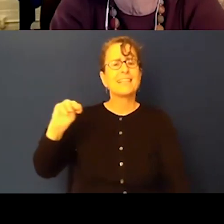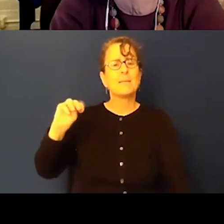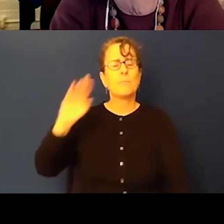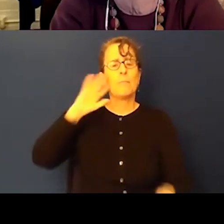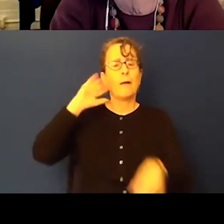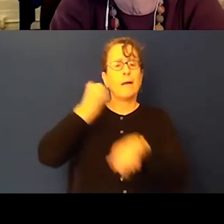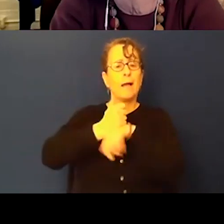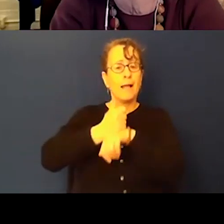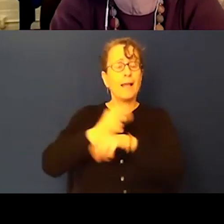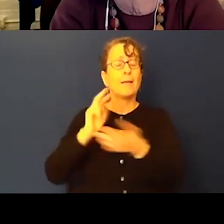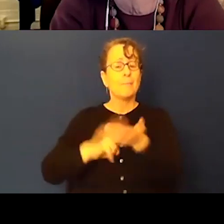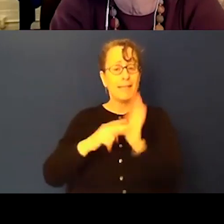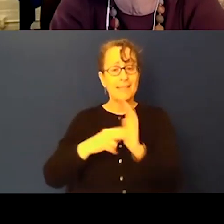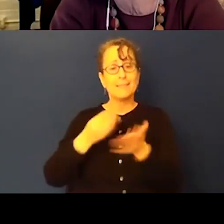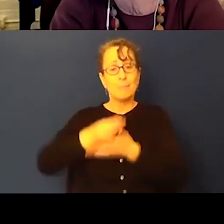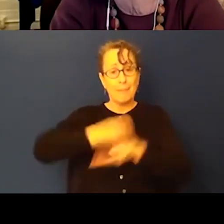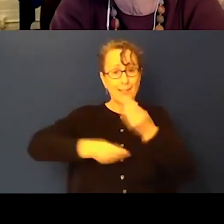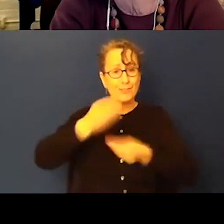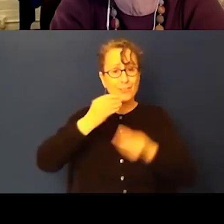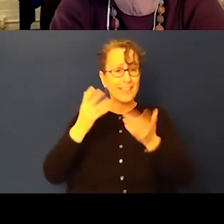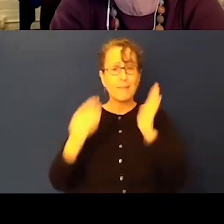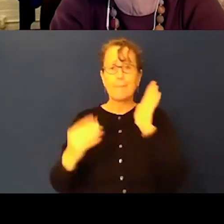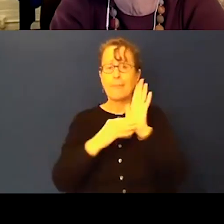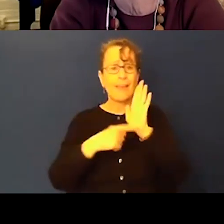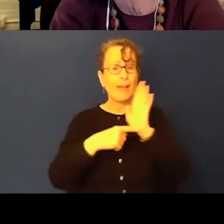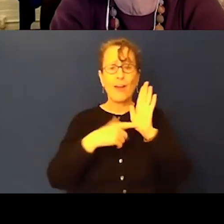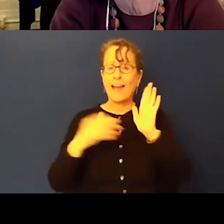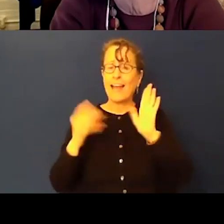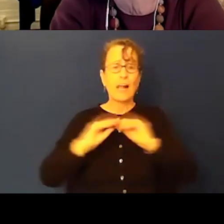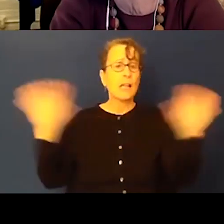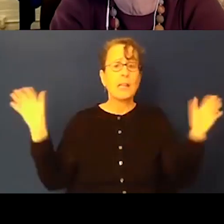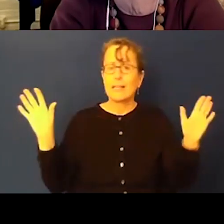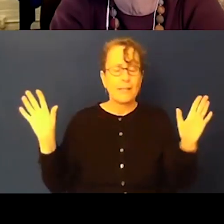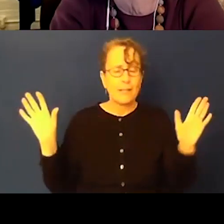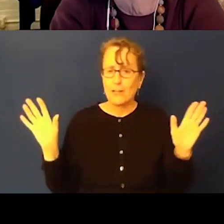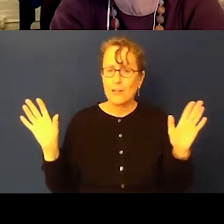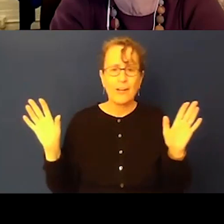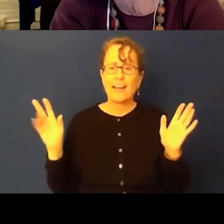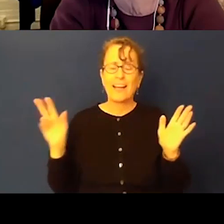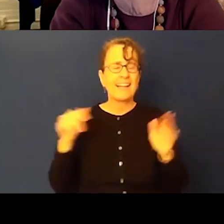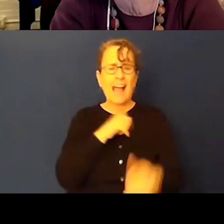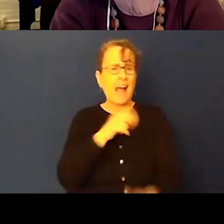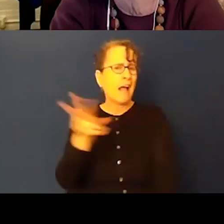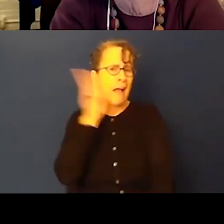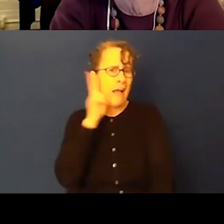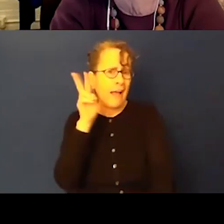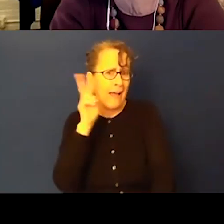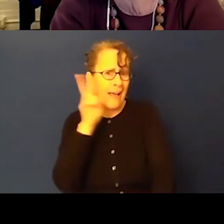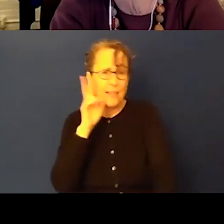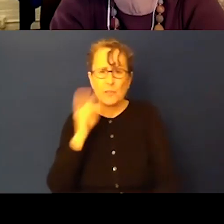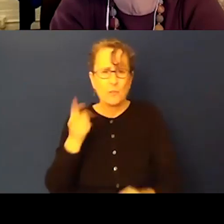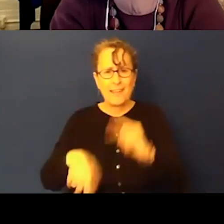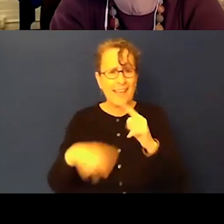that's like a good thing, right? Like we wouldn't do the general fund budget on a we'll see how it goes kind of basis.